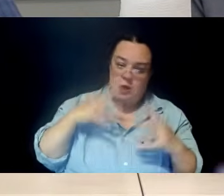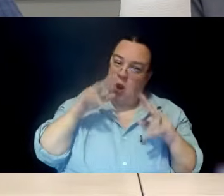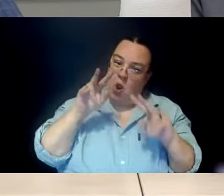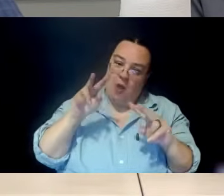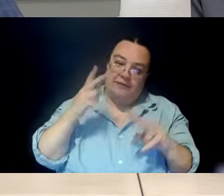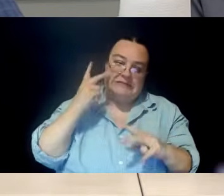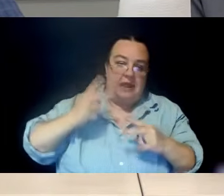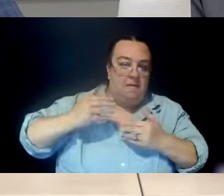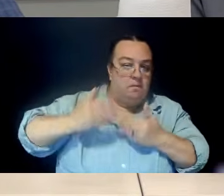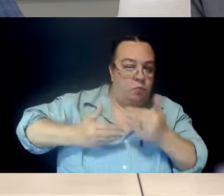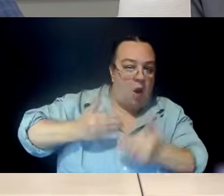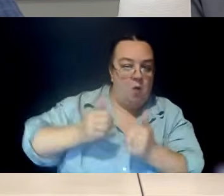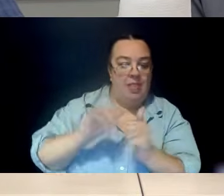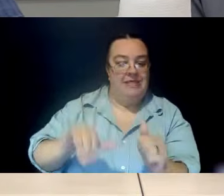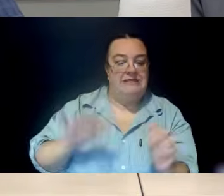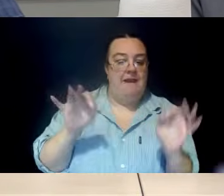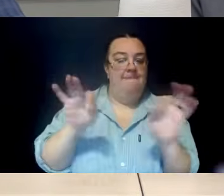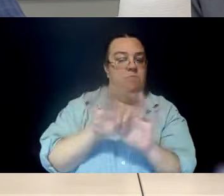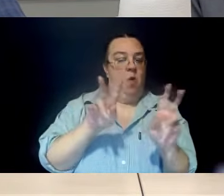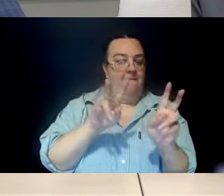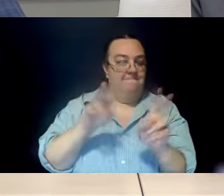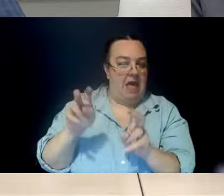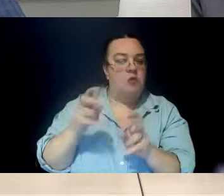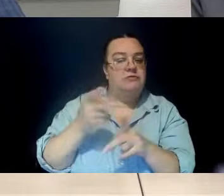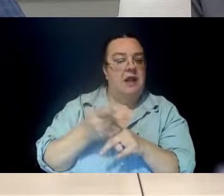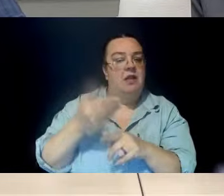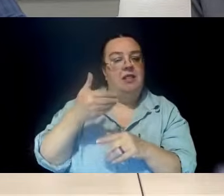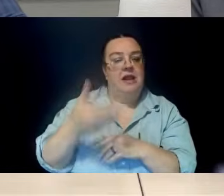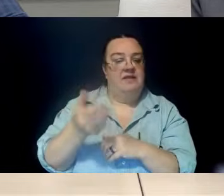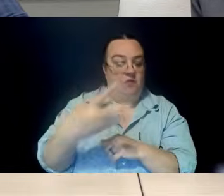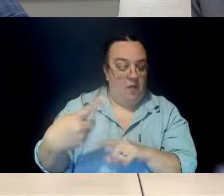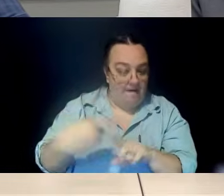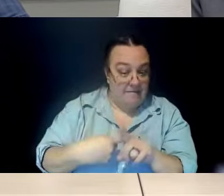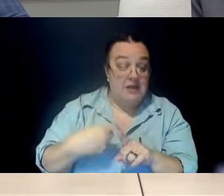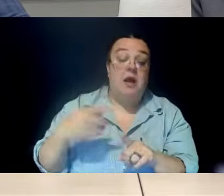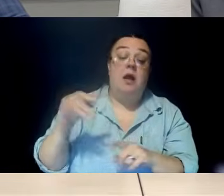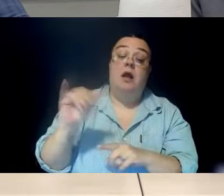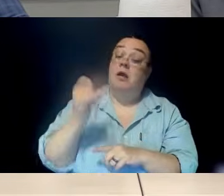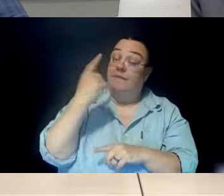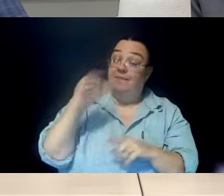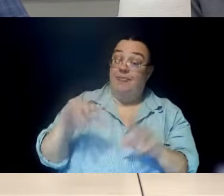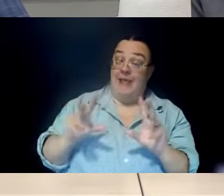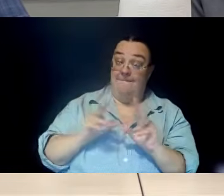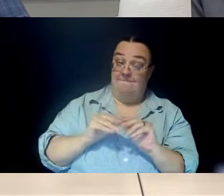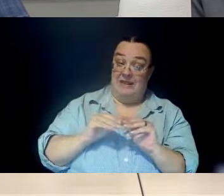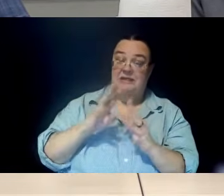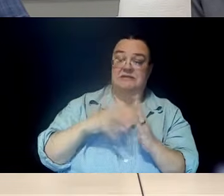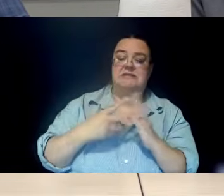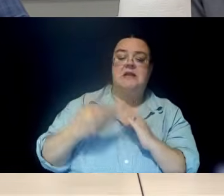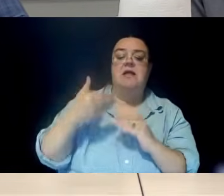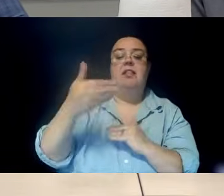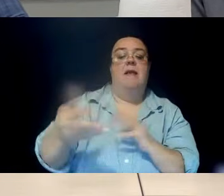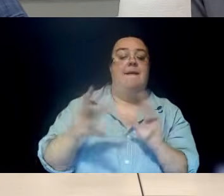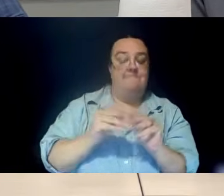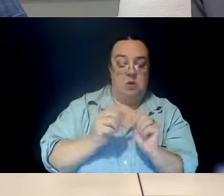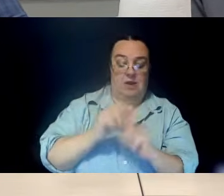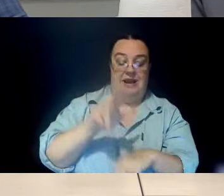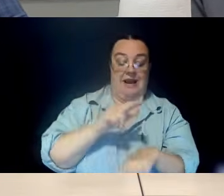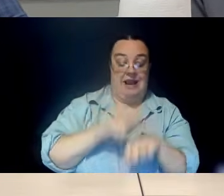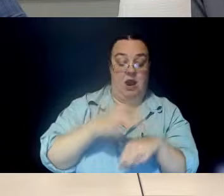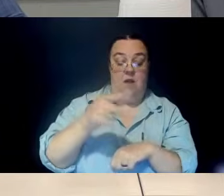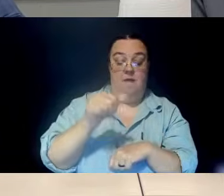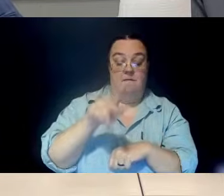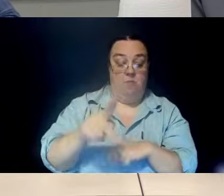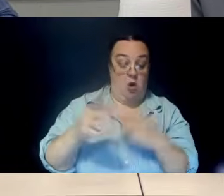important matters in the coming months. Additionally, the meetings are scheduled in the upcoming weeks with National Park Service in